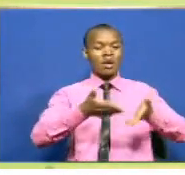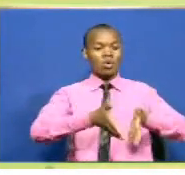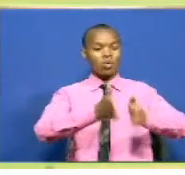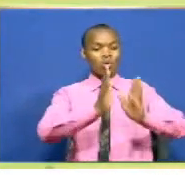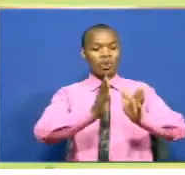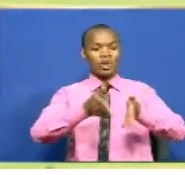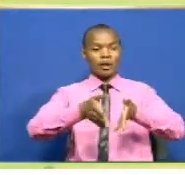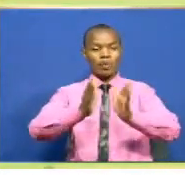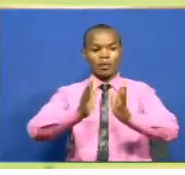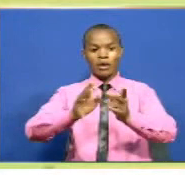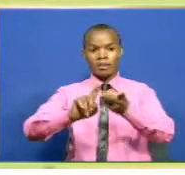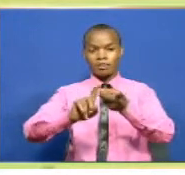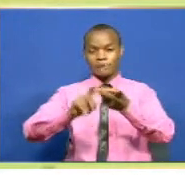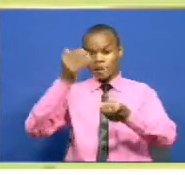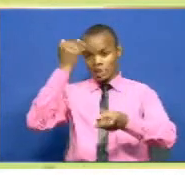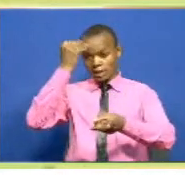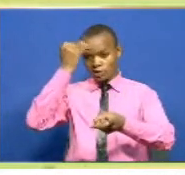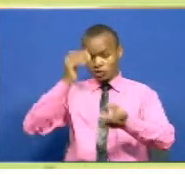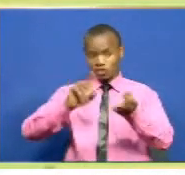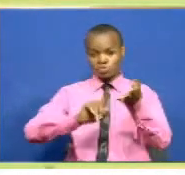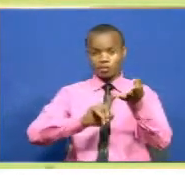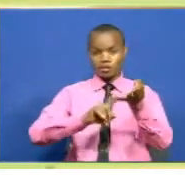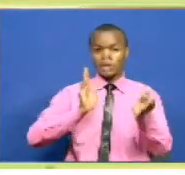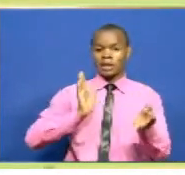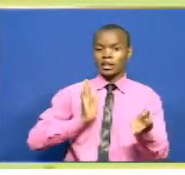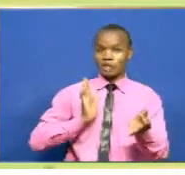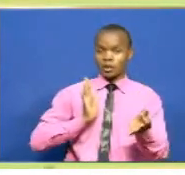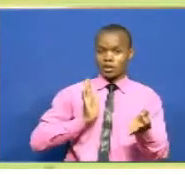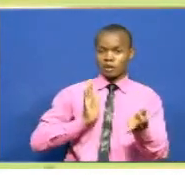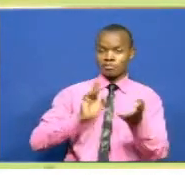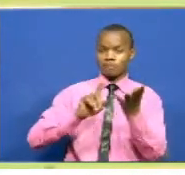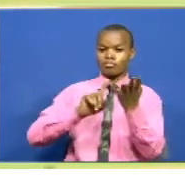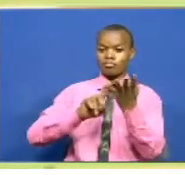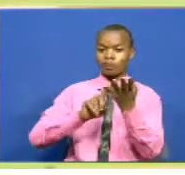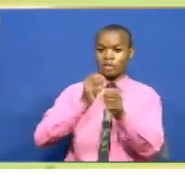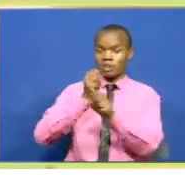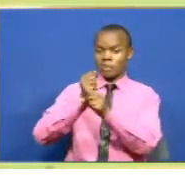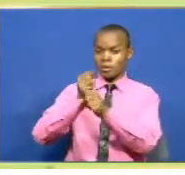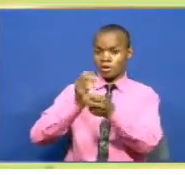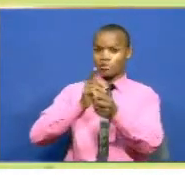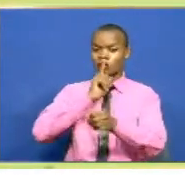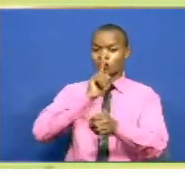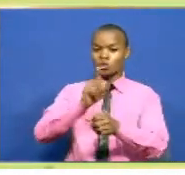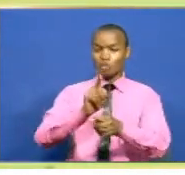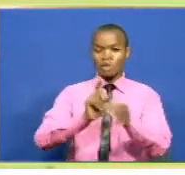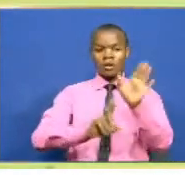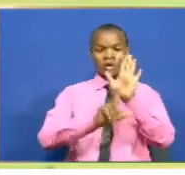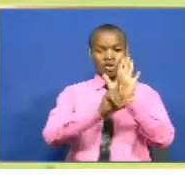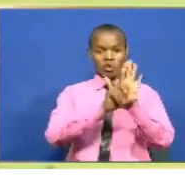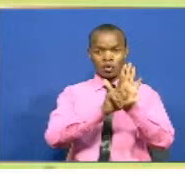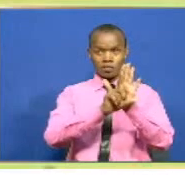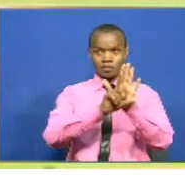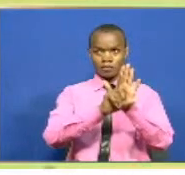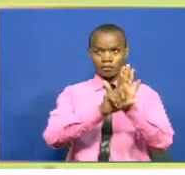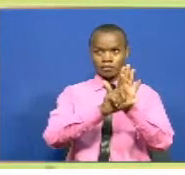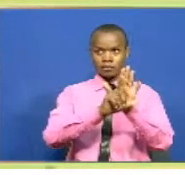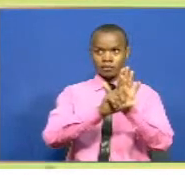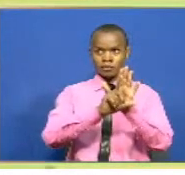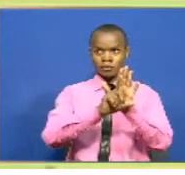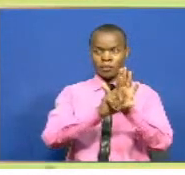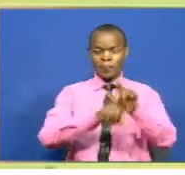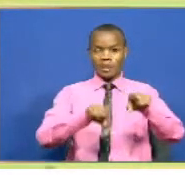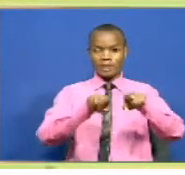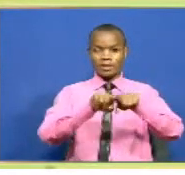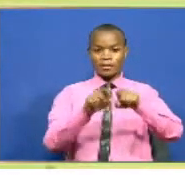education, in terms of security, in terms of ensuring that the laws that we have put in place ensure that both